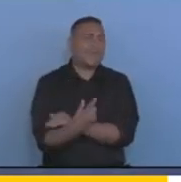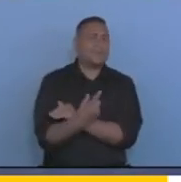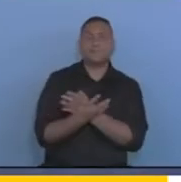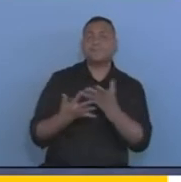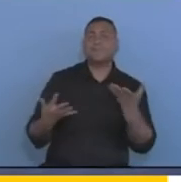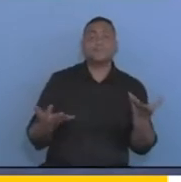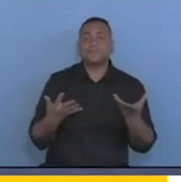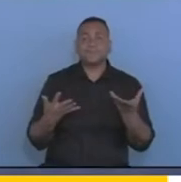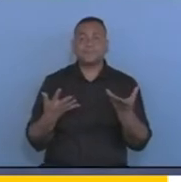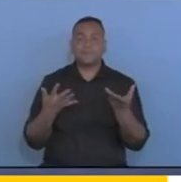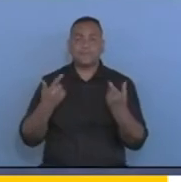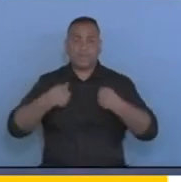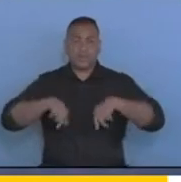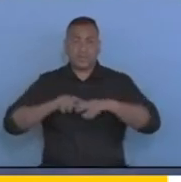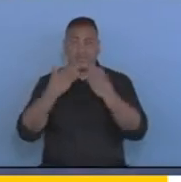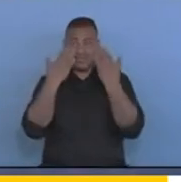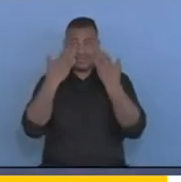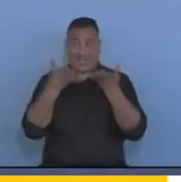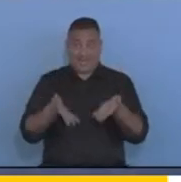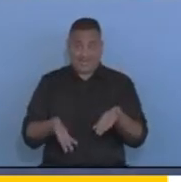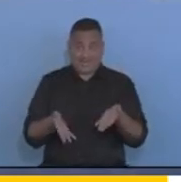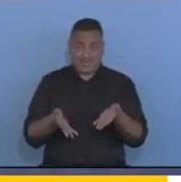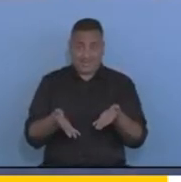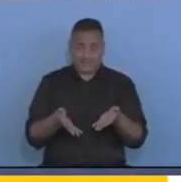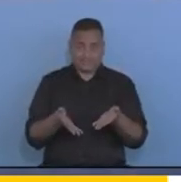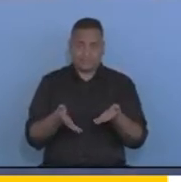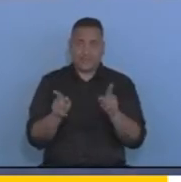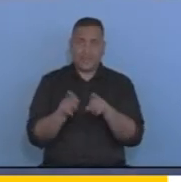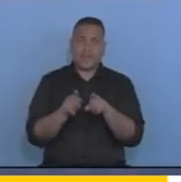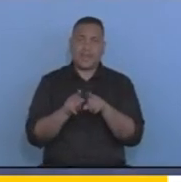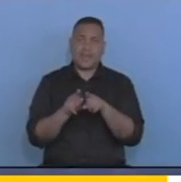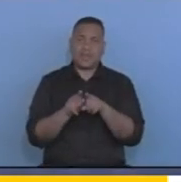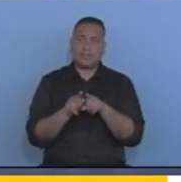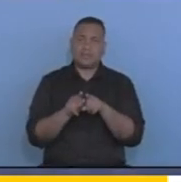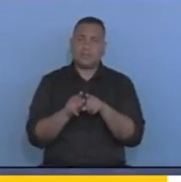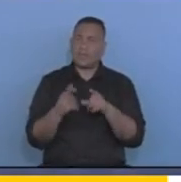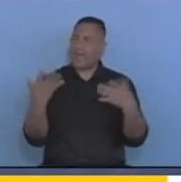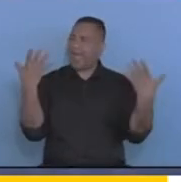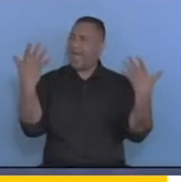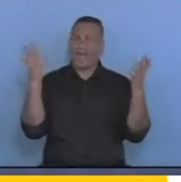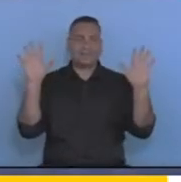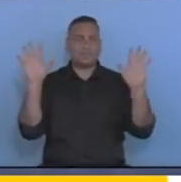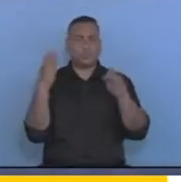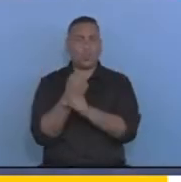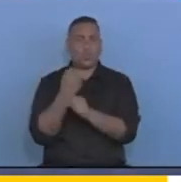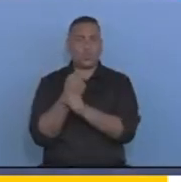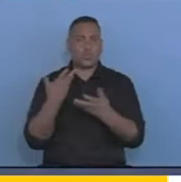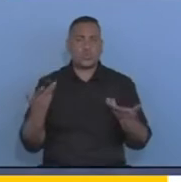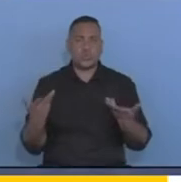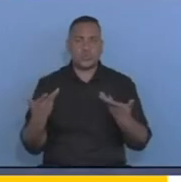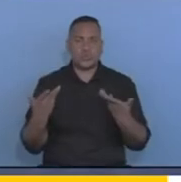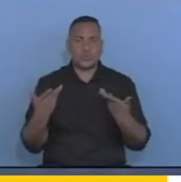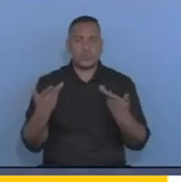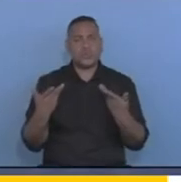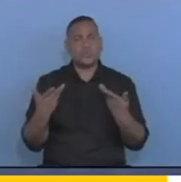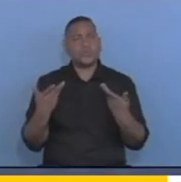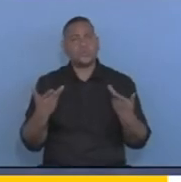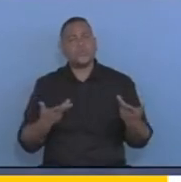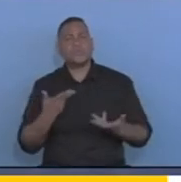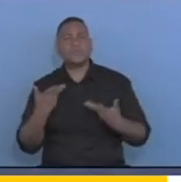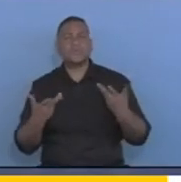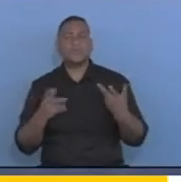in what you're studying here, this is very hands-on. Look, we do the theoretical part